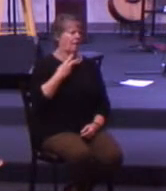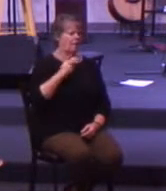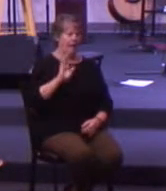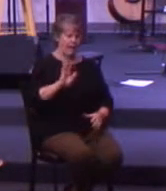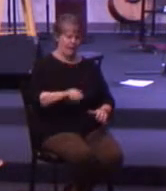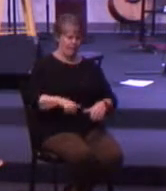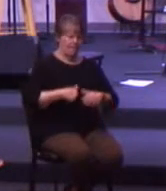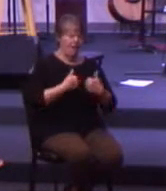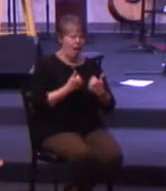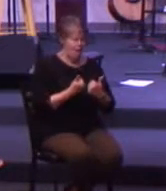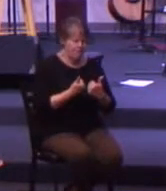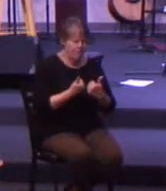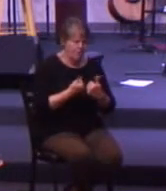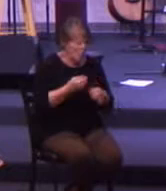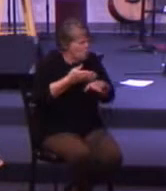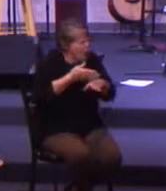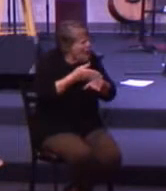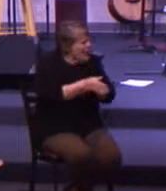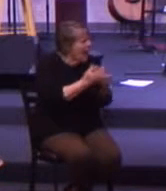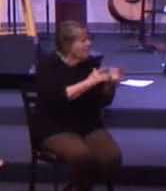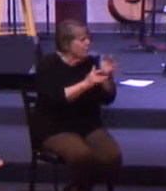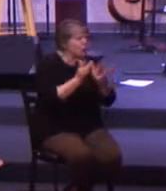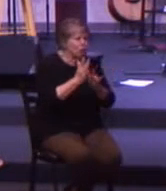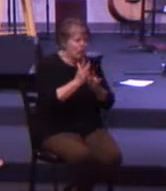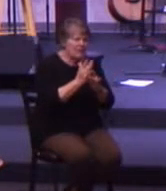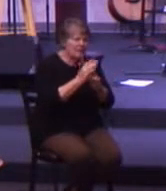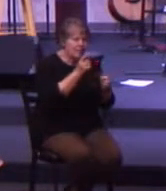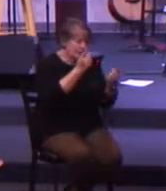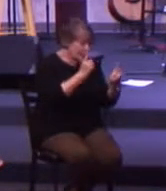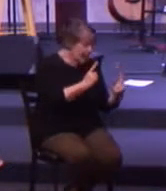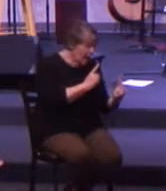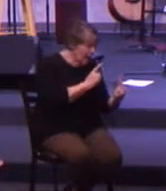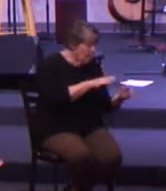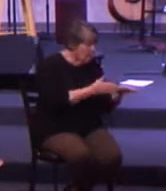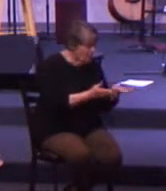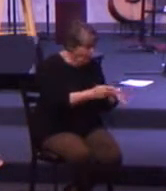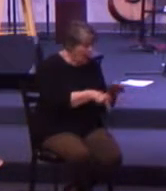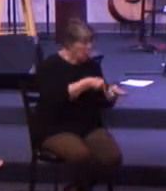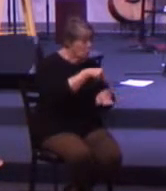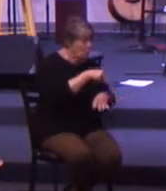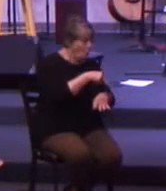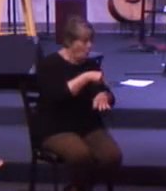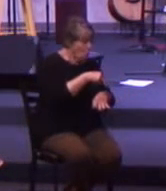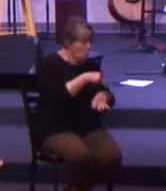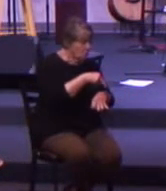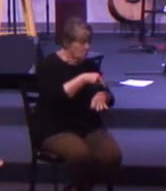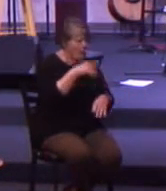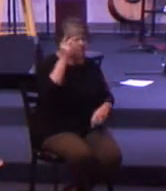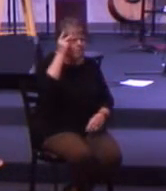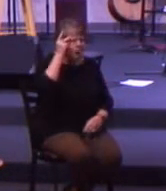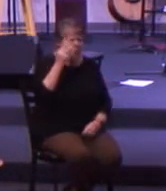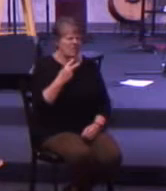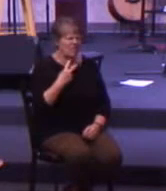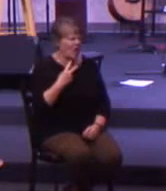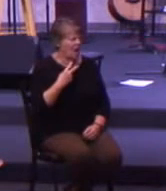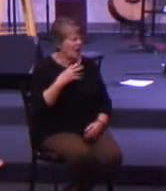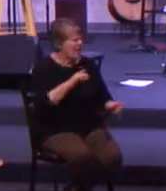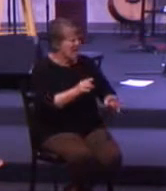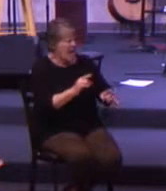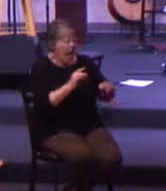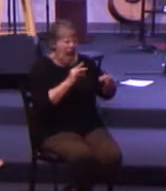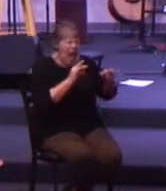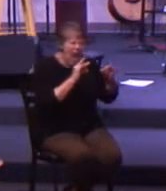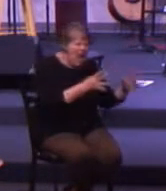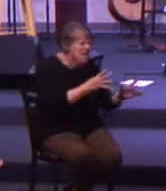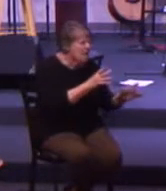time Jesus had come to earth, died, risen again. Paul was stuck, see, because Paul hated Jesus' followers. He hated them. He hated them so much.